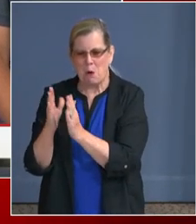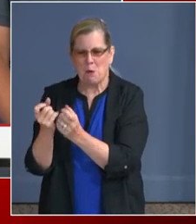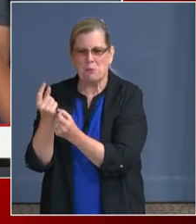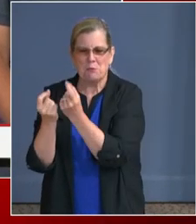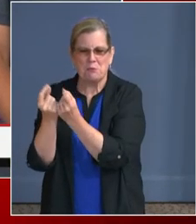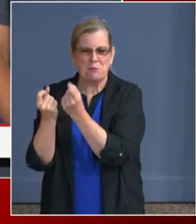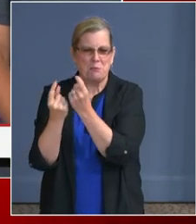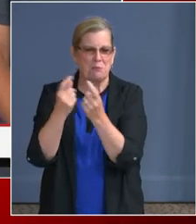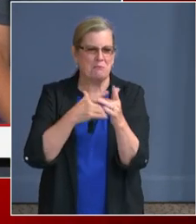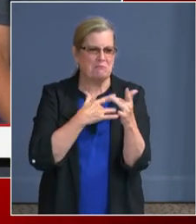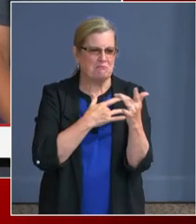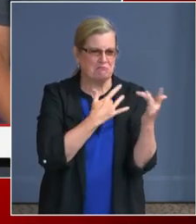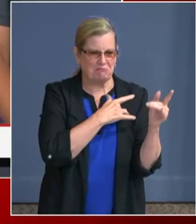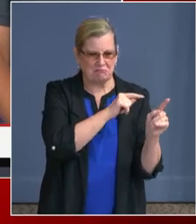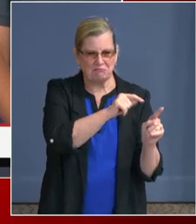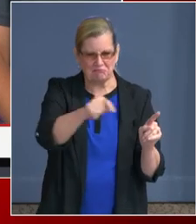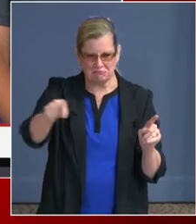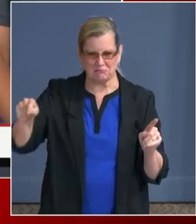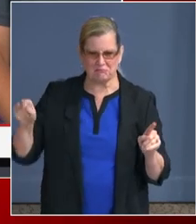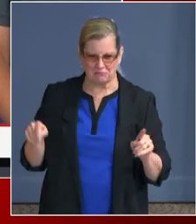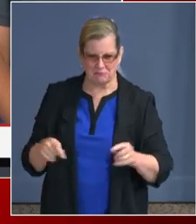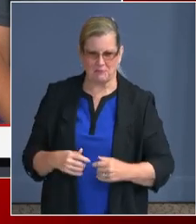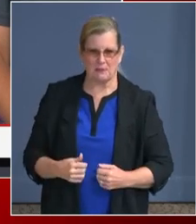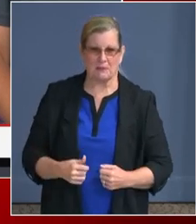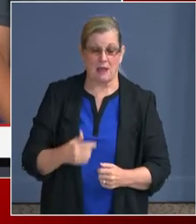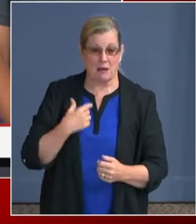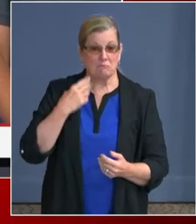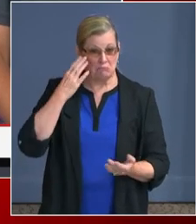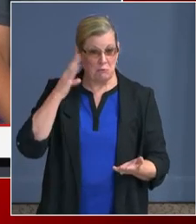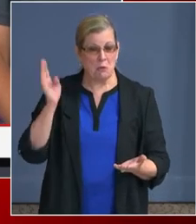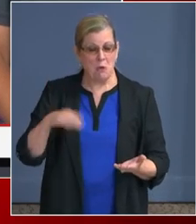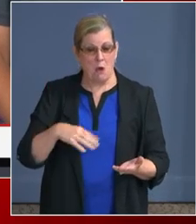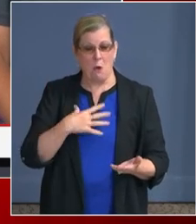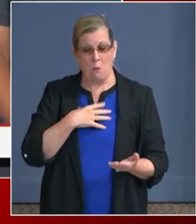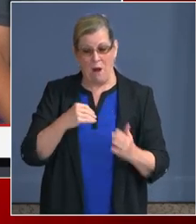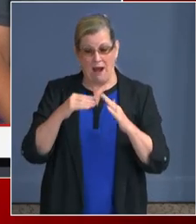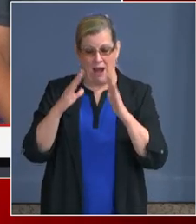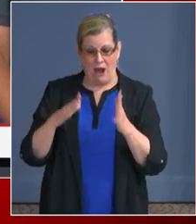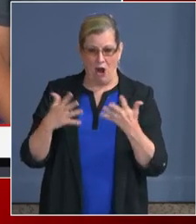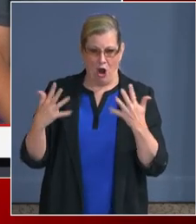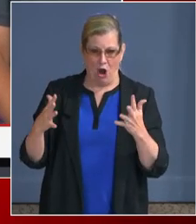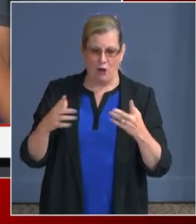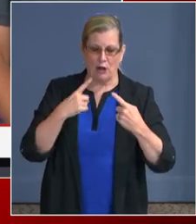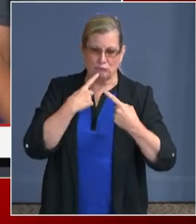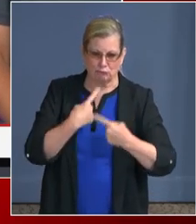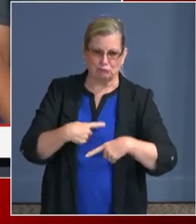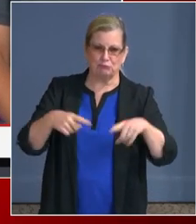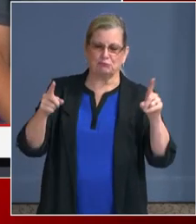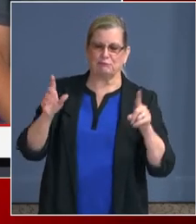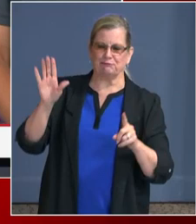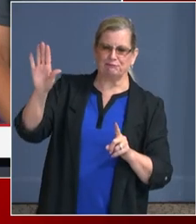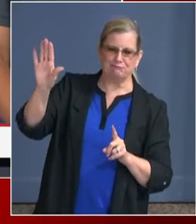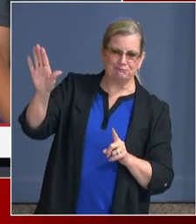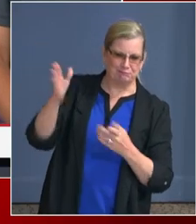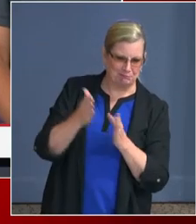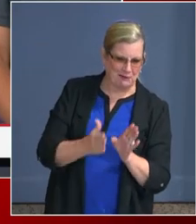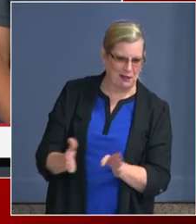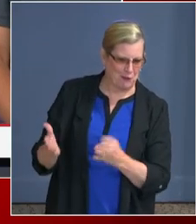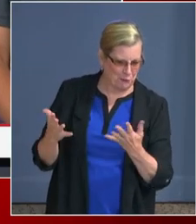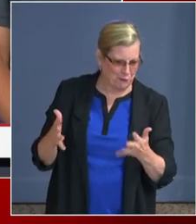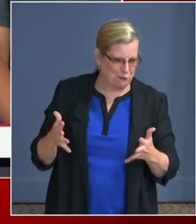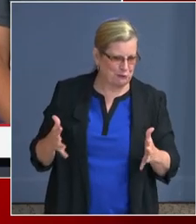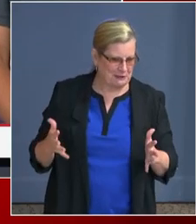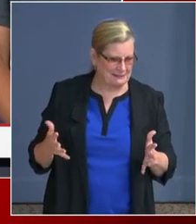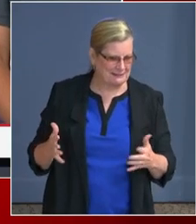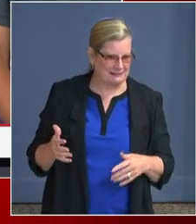gatherings. We, of course, know that the White House has already announced its plans, and the